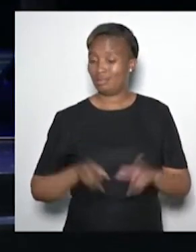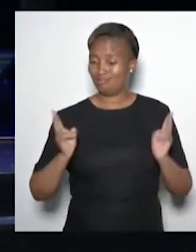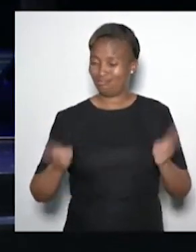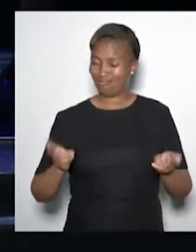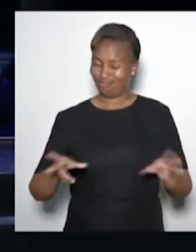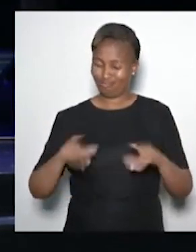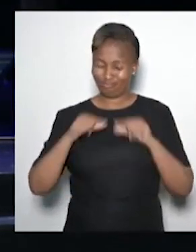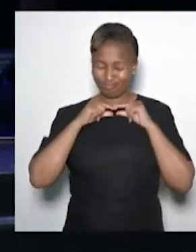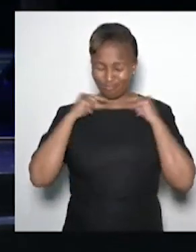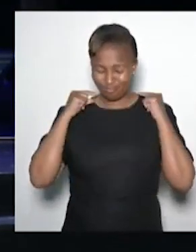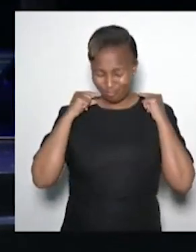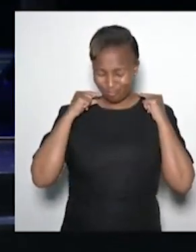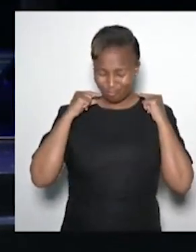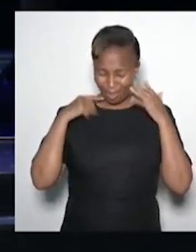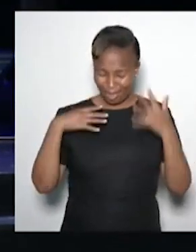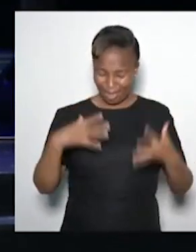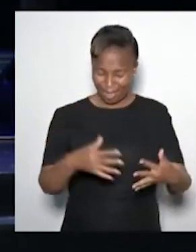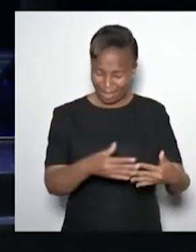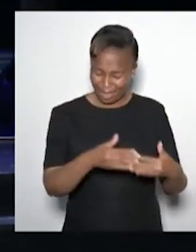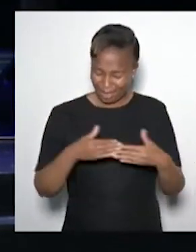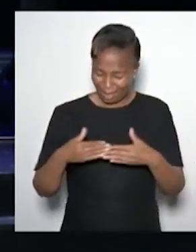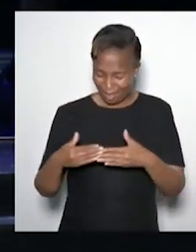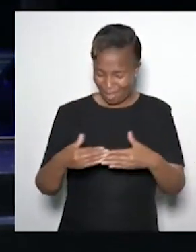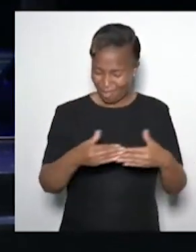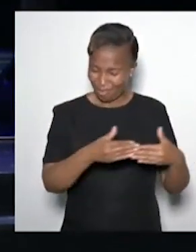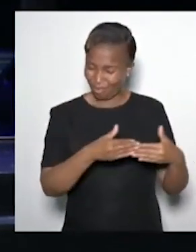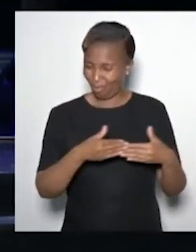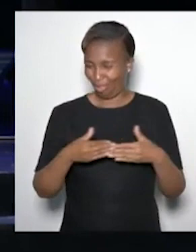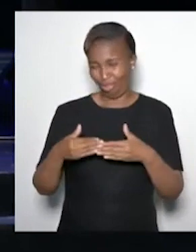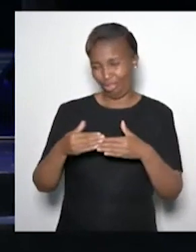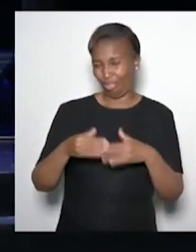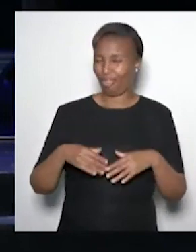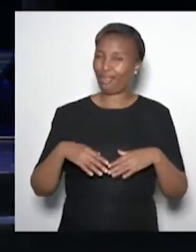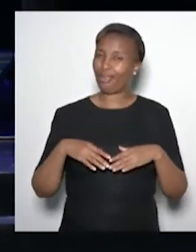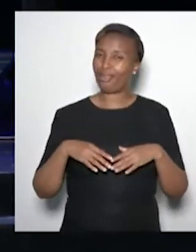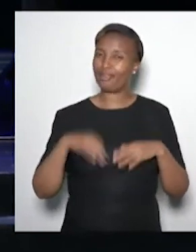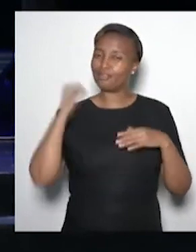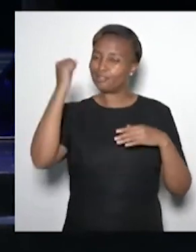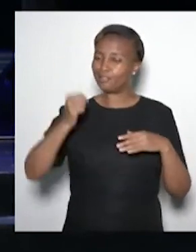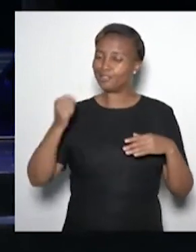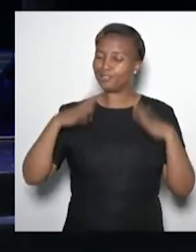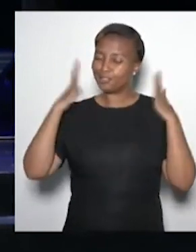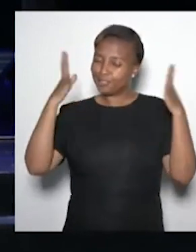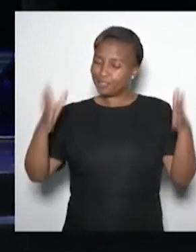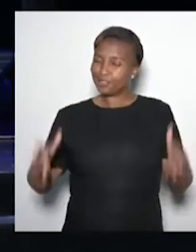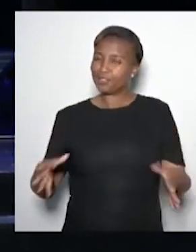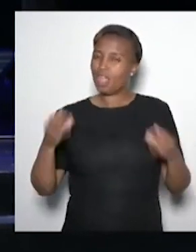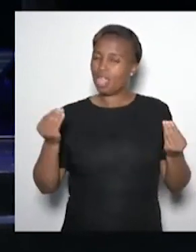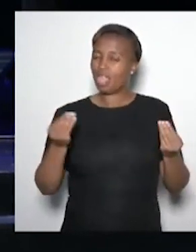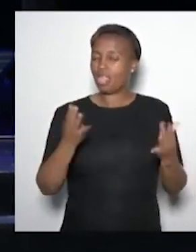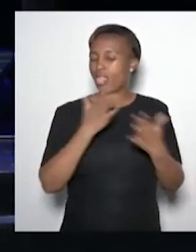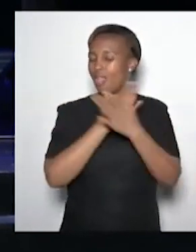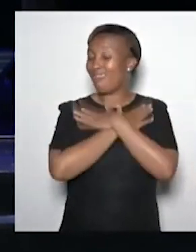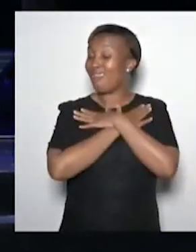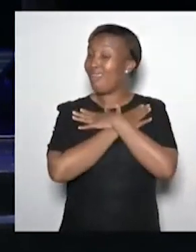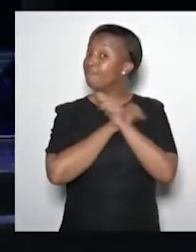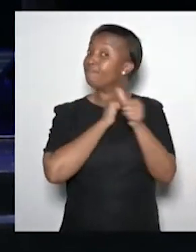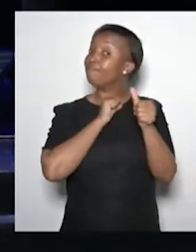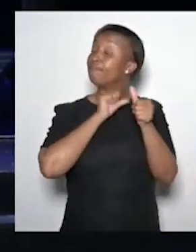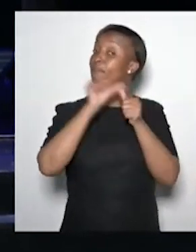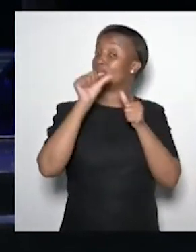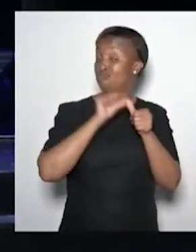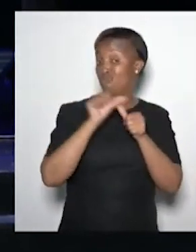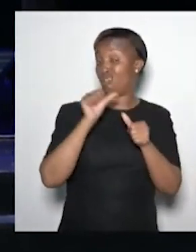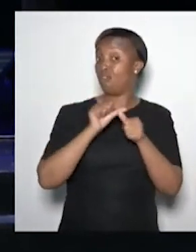pastoral shepherding tendencies. They love better. When